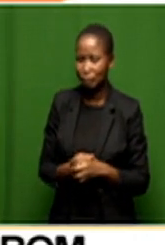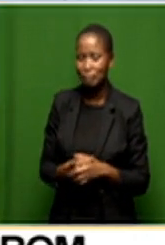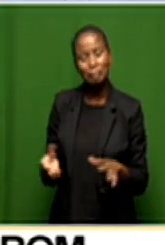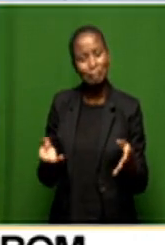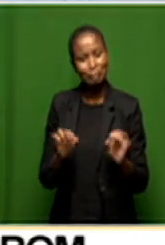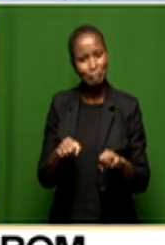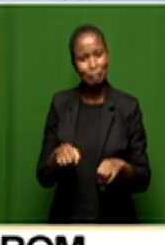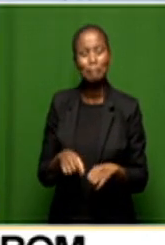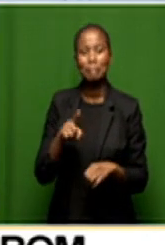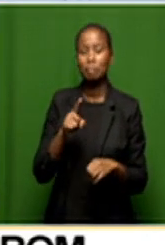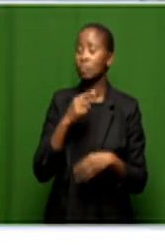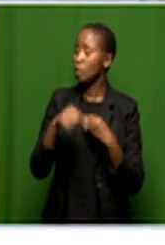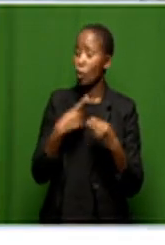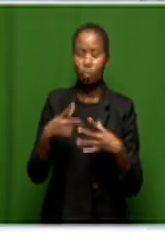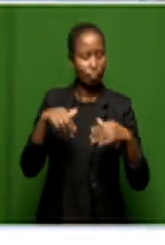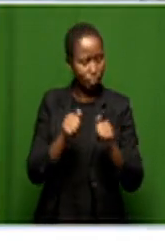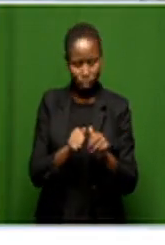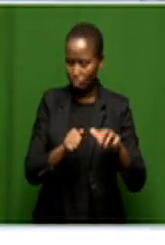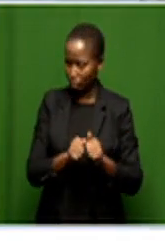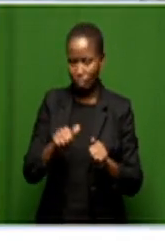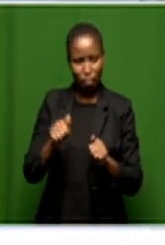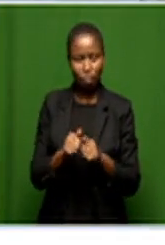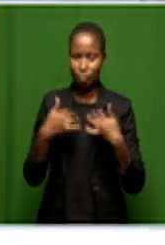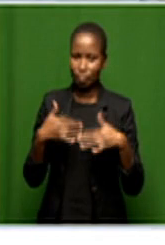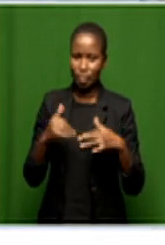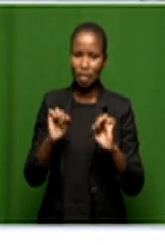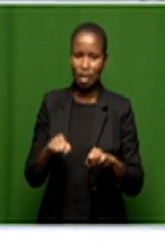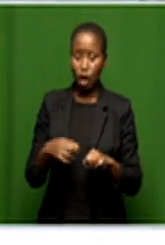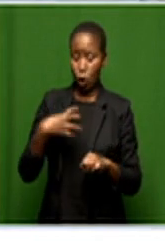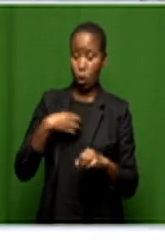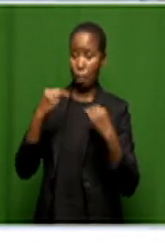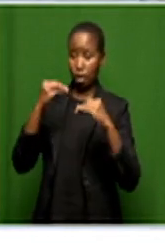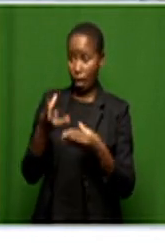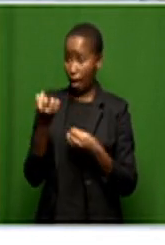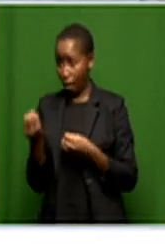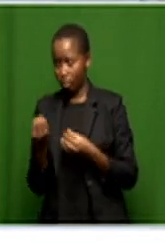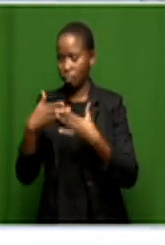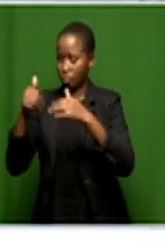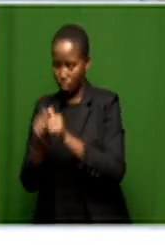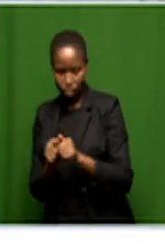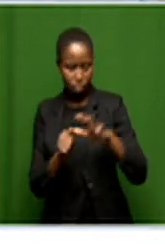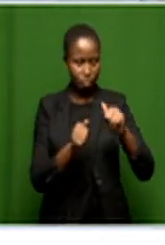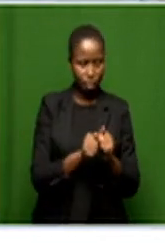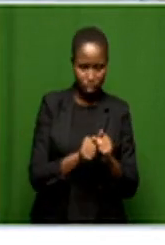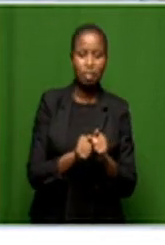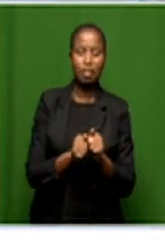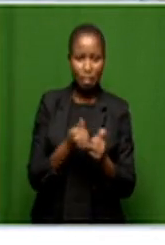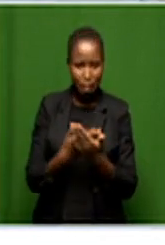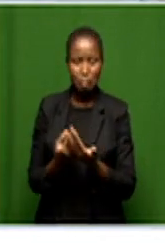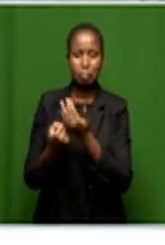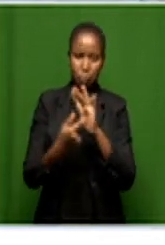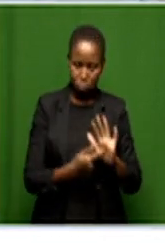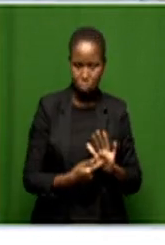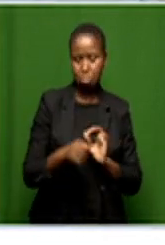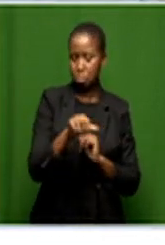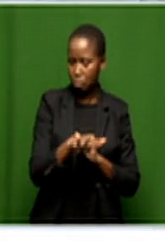Yeah, it's all about partnerships. The entrepreneurs are the ones that make it happen. We partner with them essentially to shine the spotlight in those